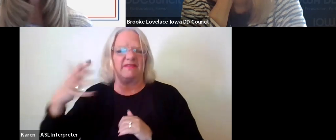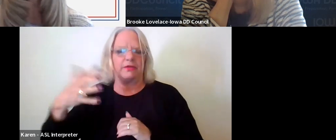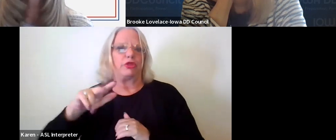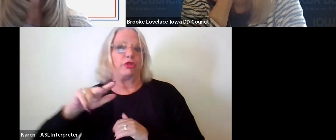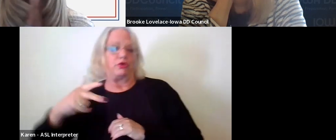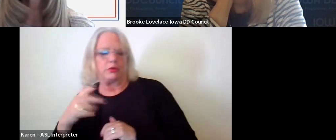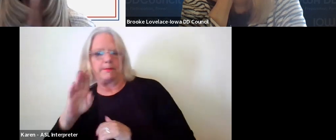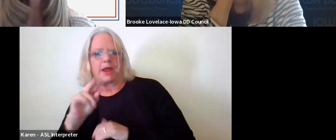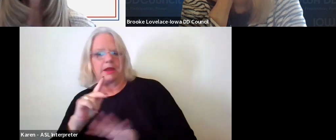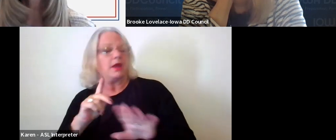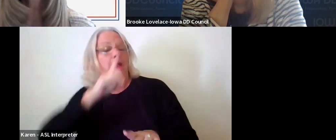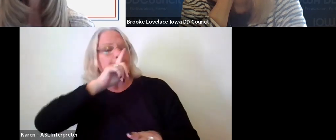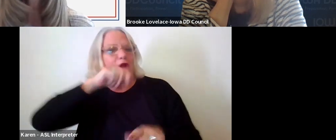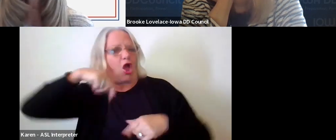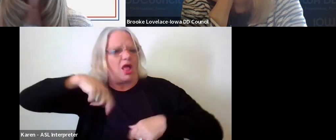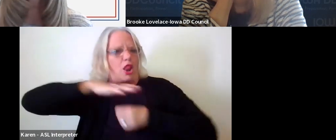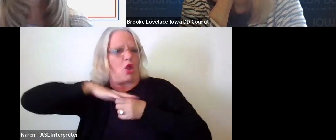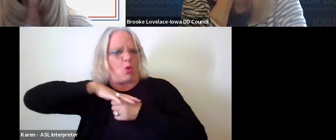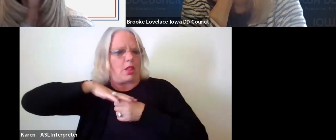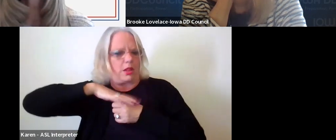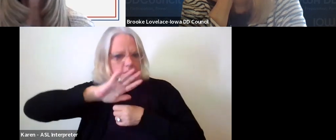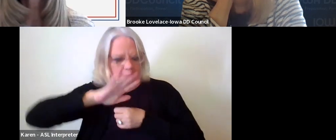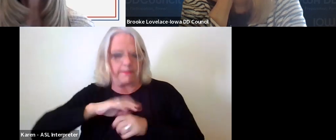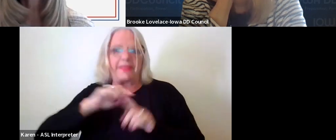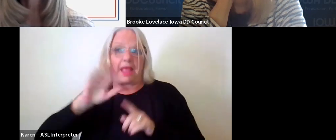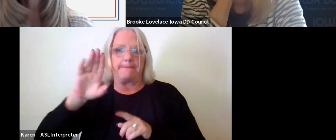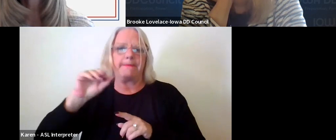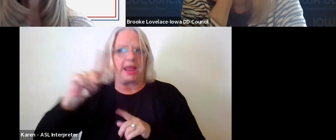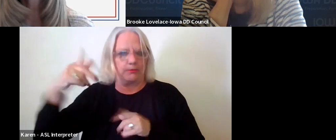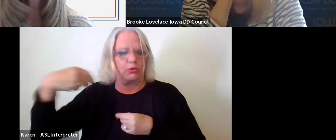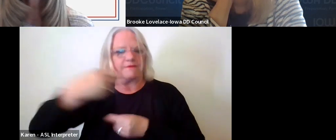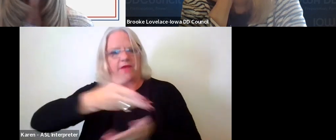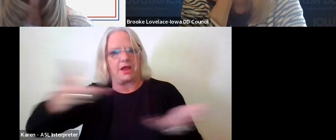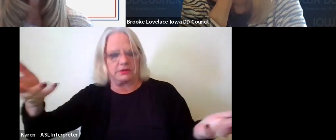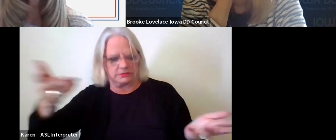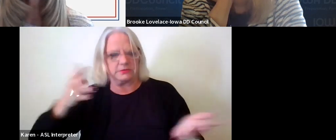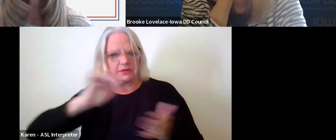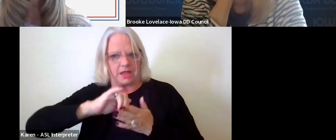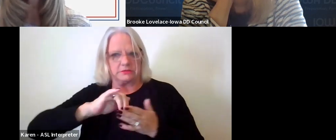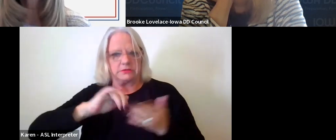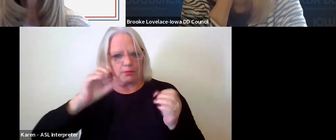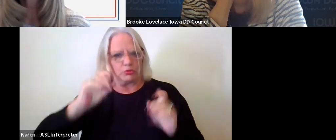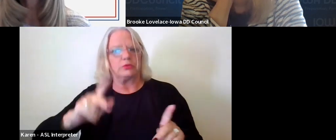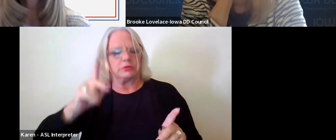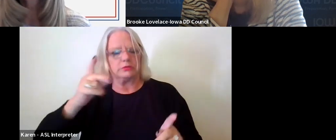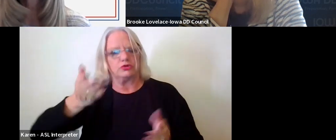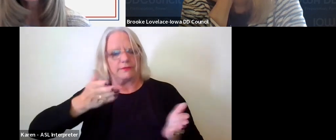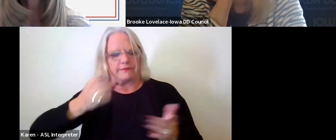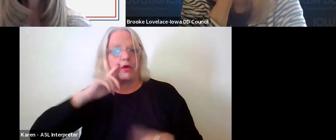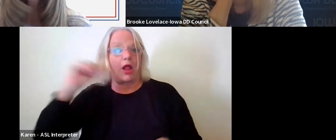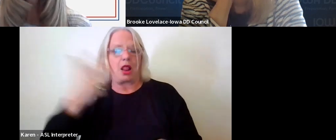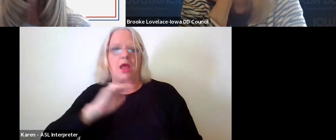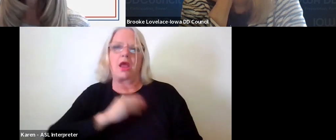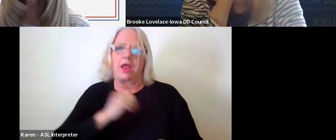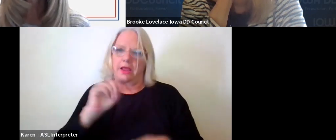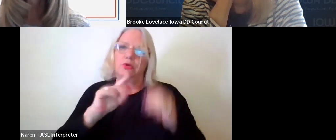local bank that's able to do this. This bank provides this service to all ABLE plans in our